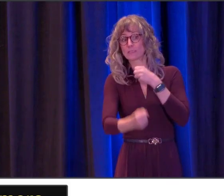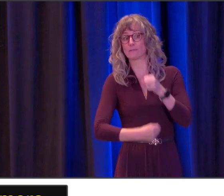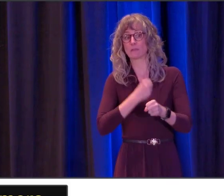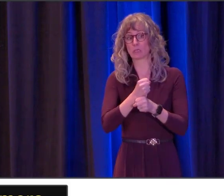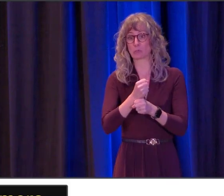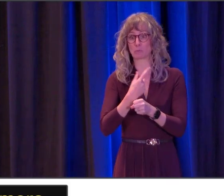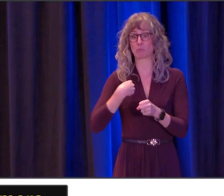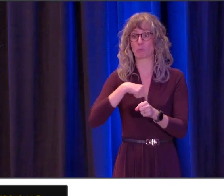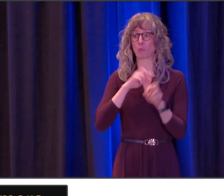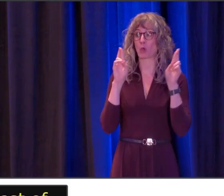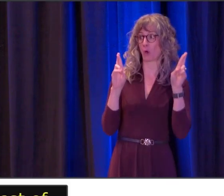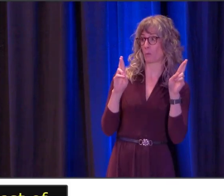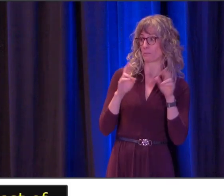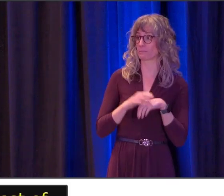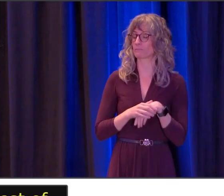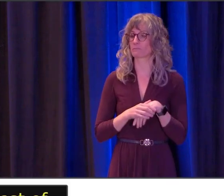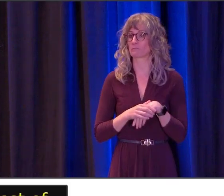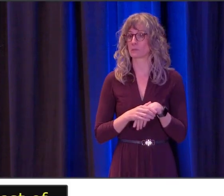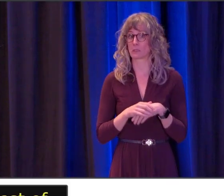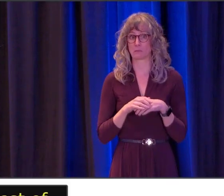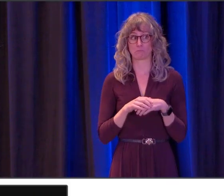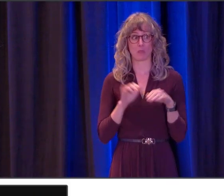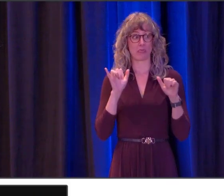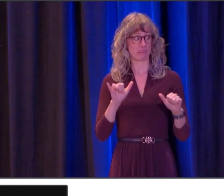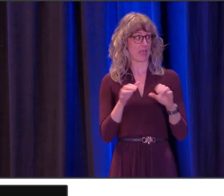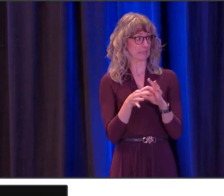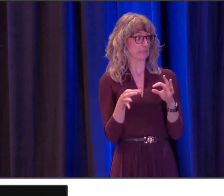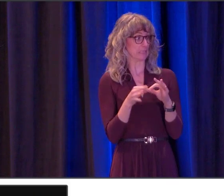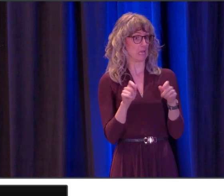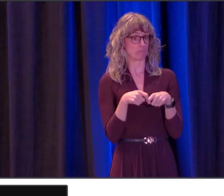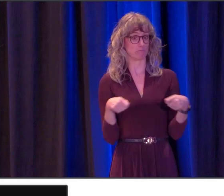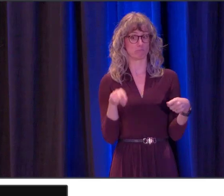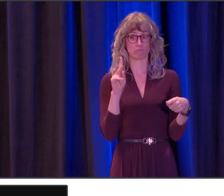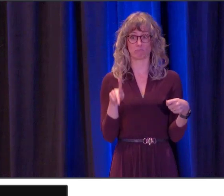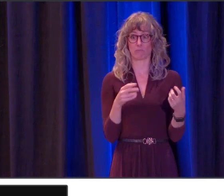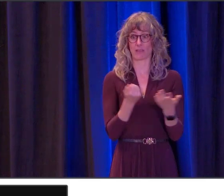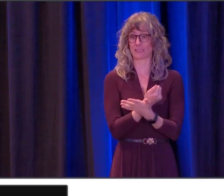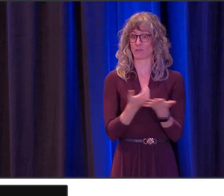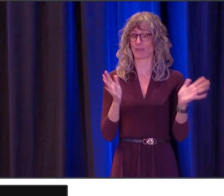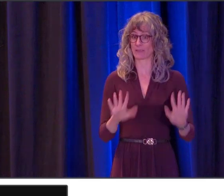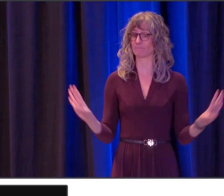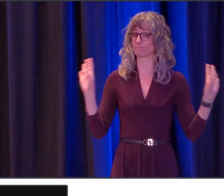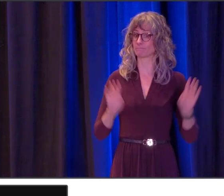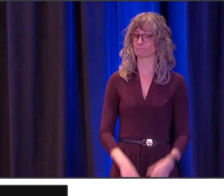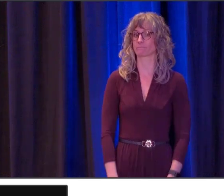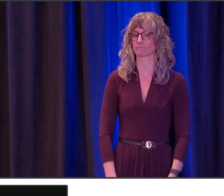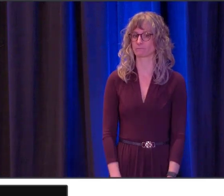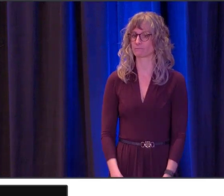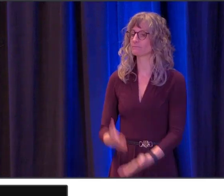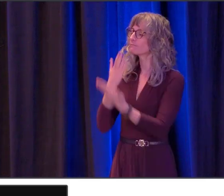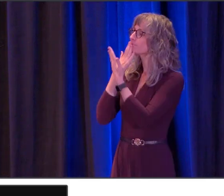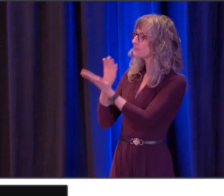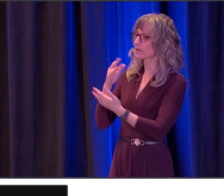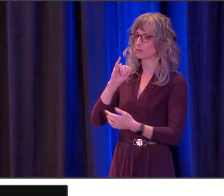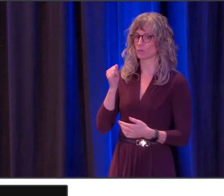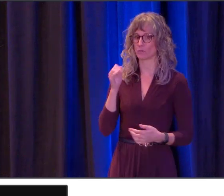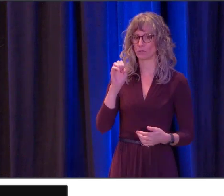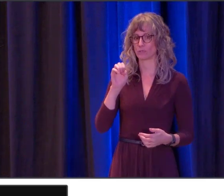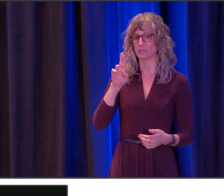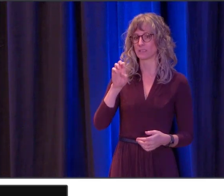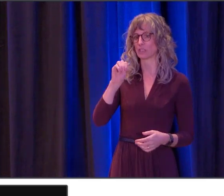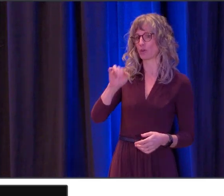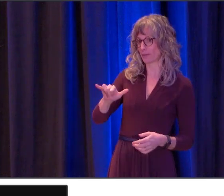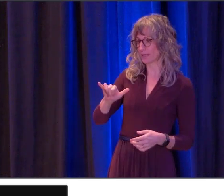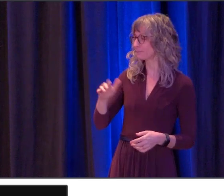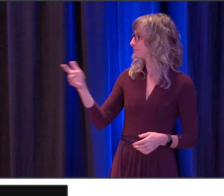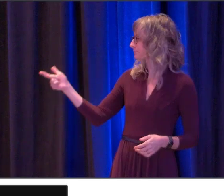And with that, I'll finish up. Thank you, Jeremy. Jason, you want to do